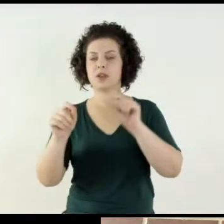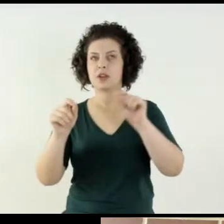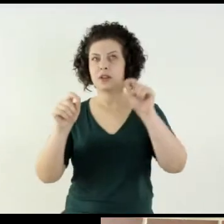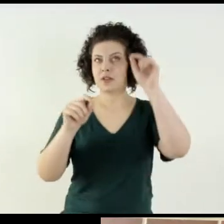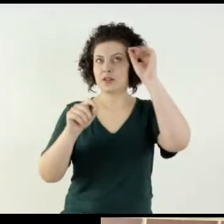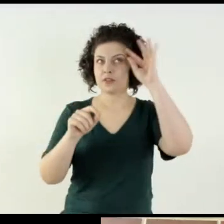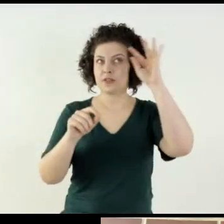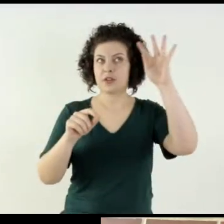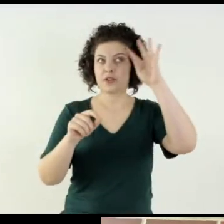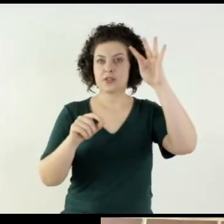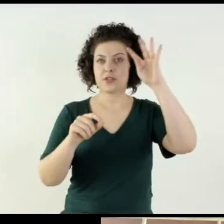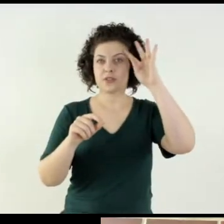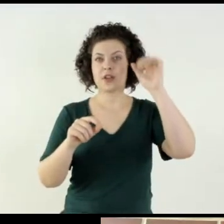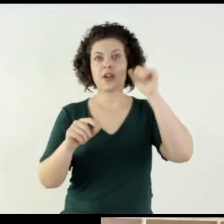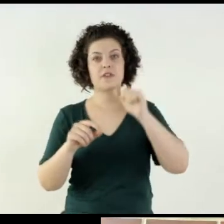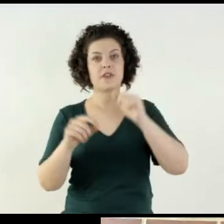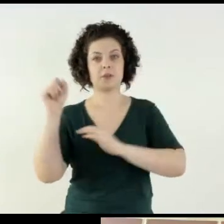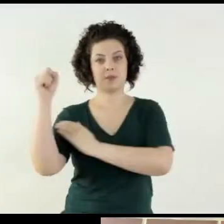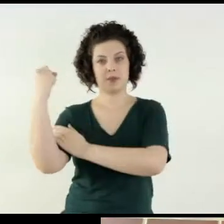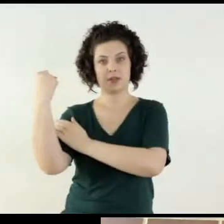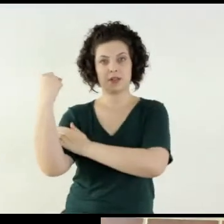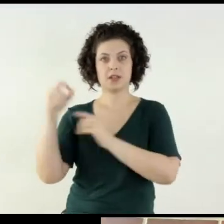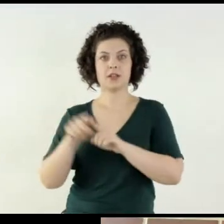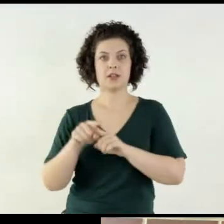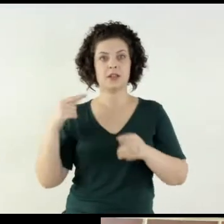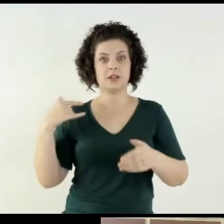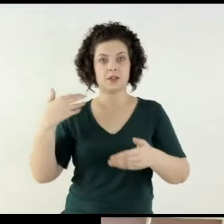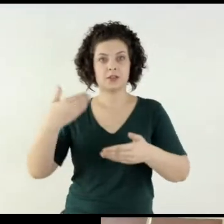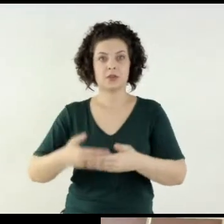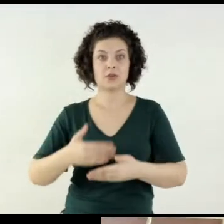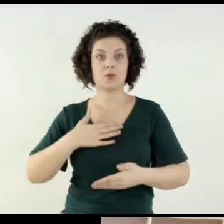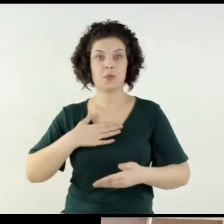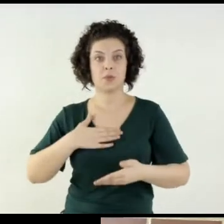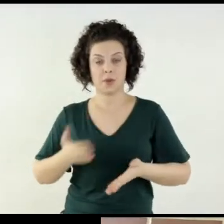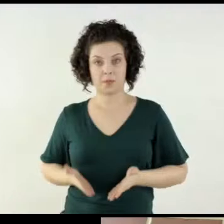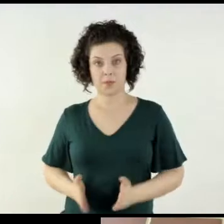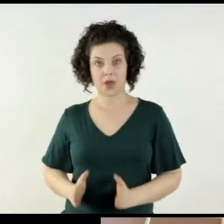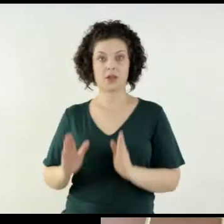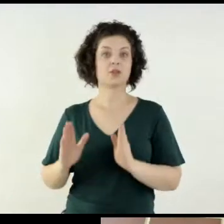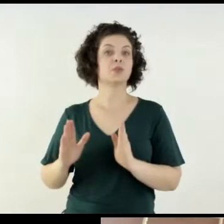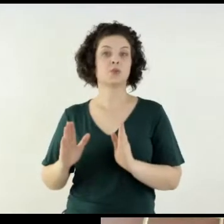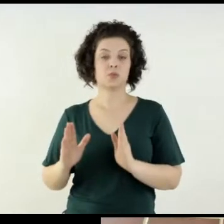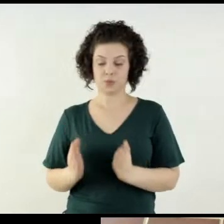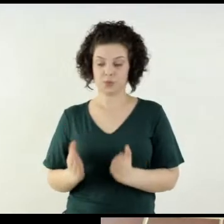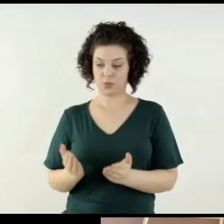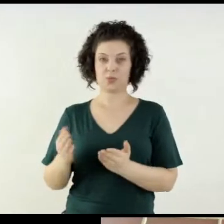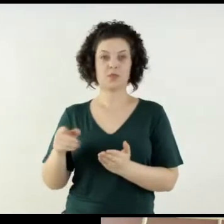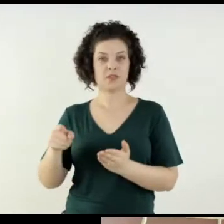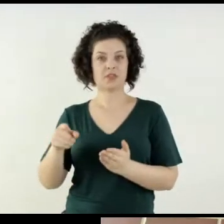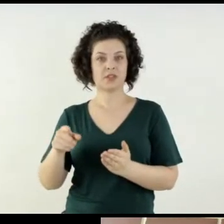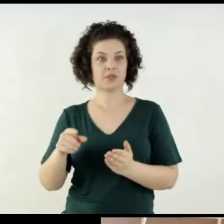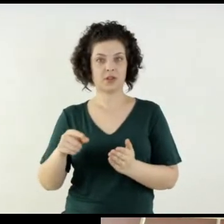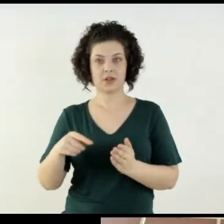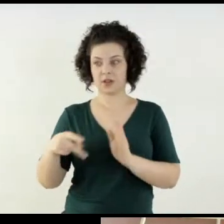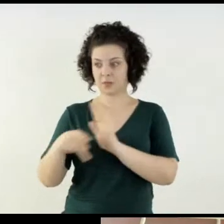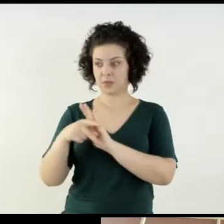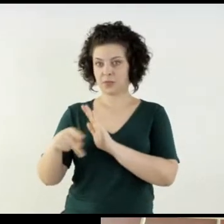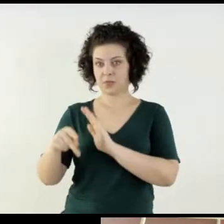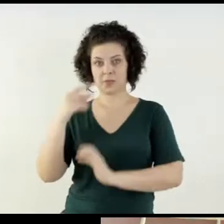interesting because in my birth, you are drawing upon your own experience as a mother, as a